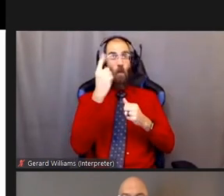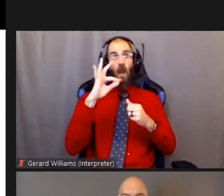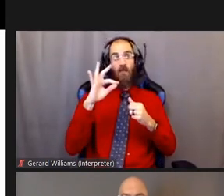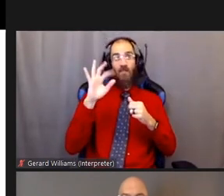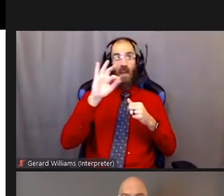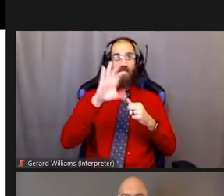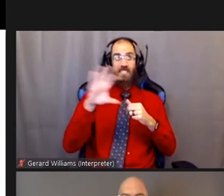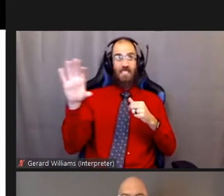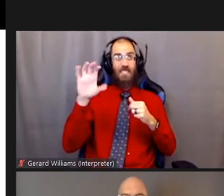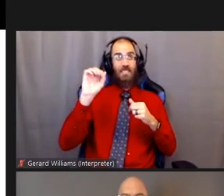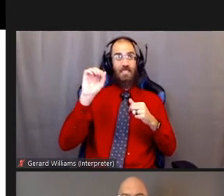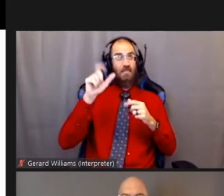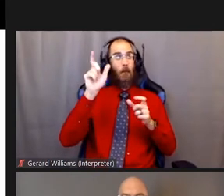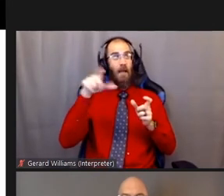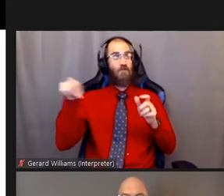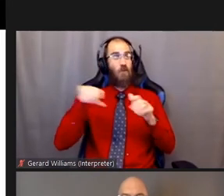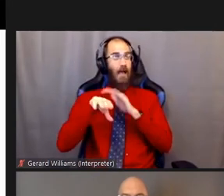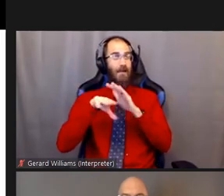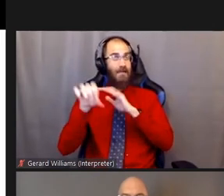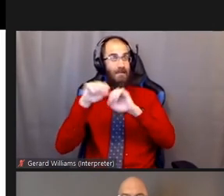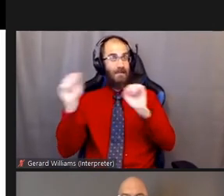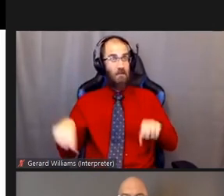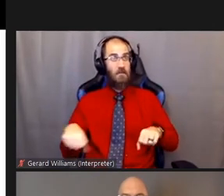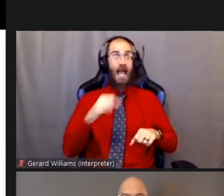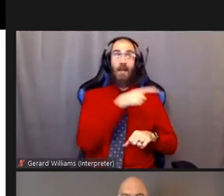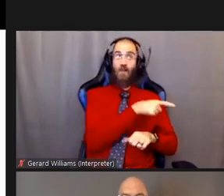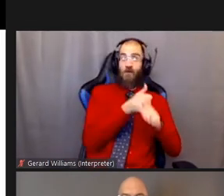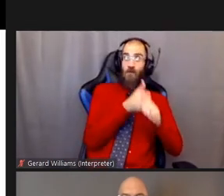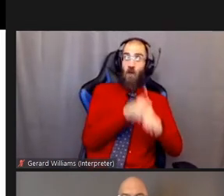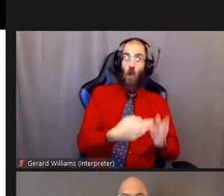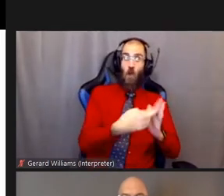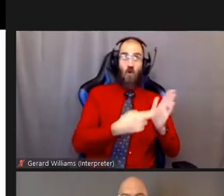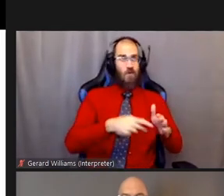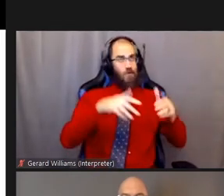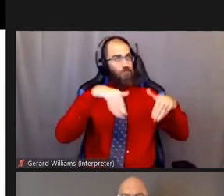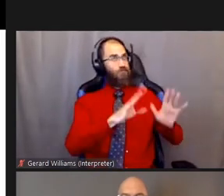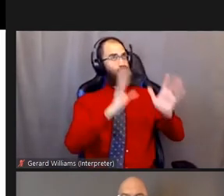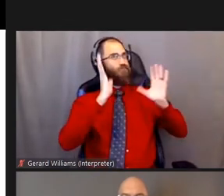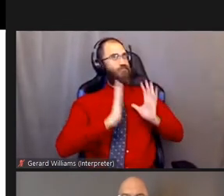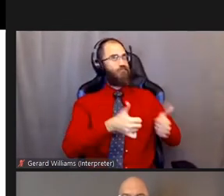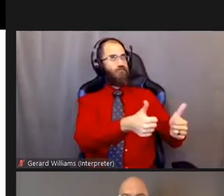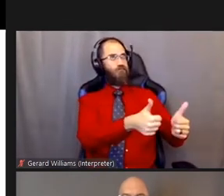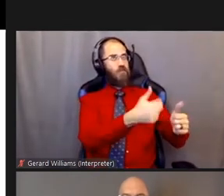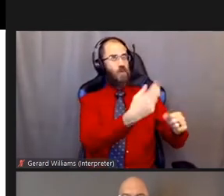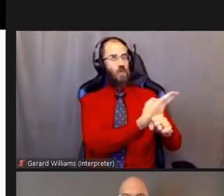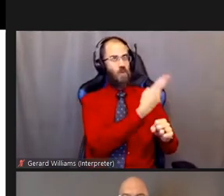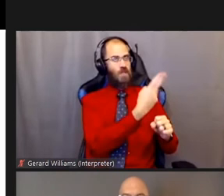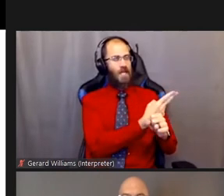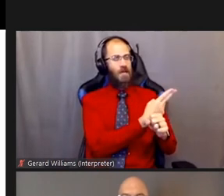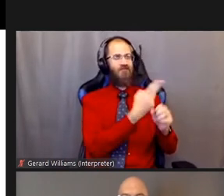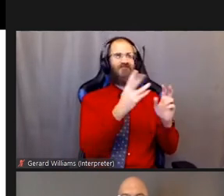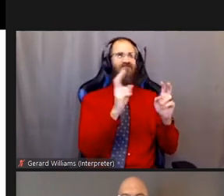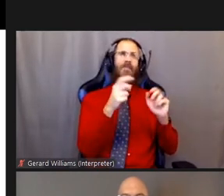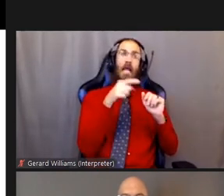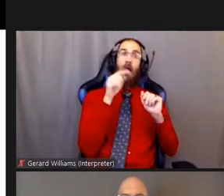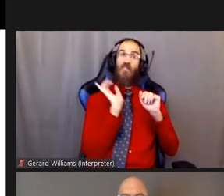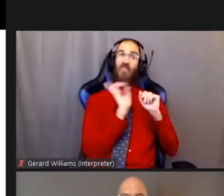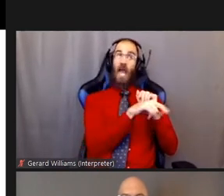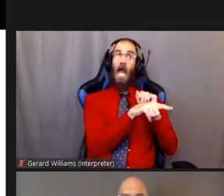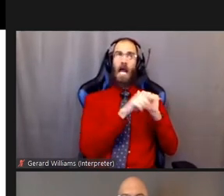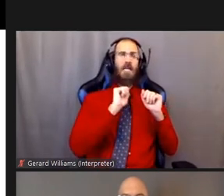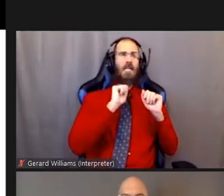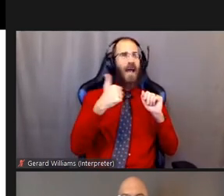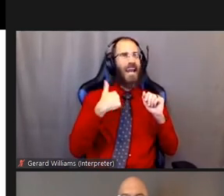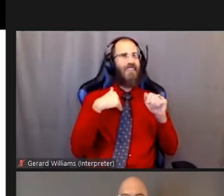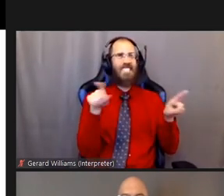follows the compliance rules of the band is able to use that spectrum. There's not the same level of interference protection as with the